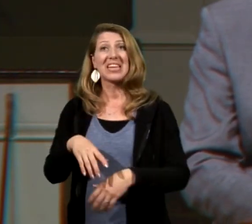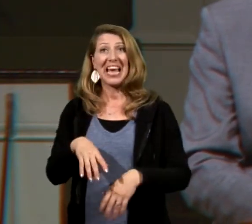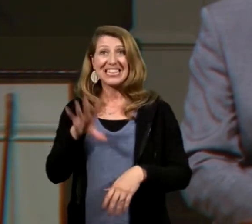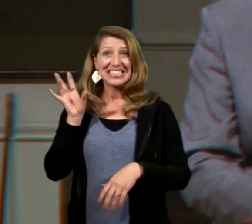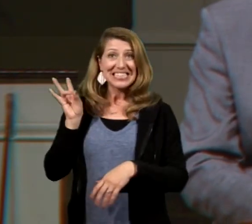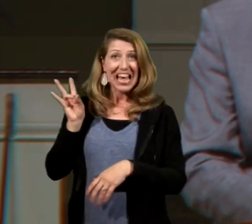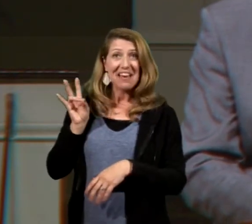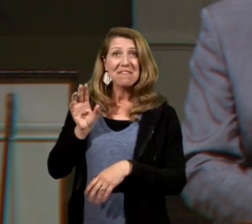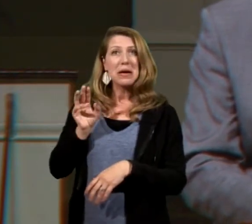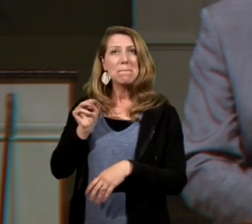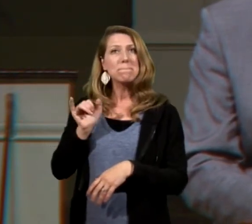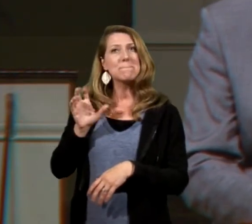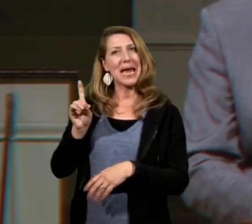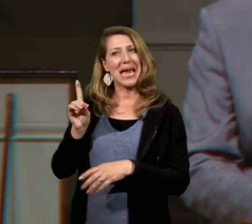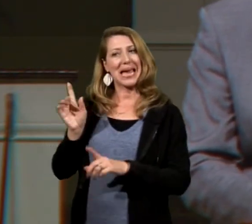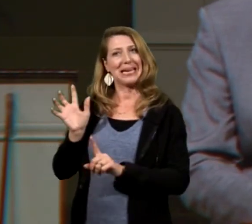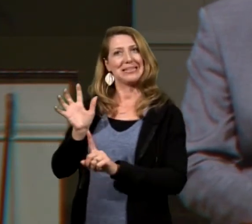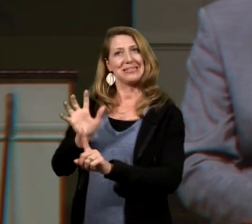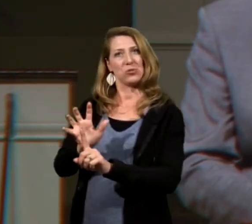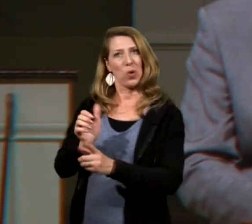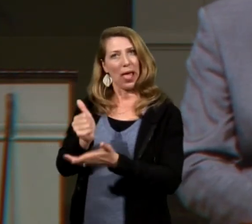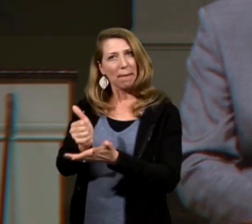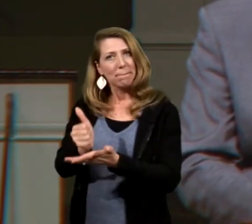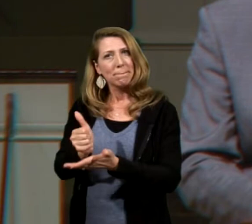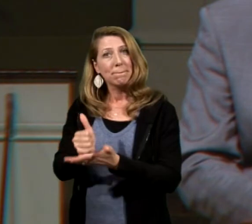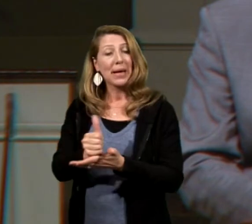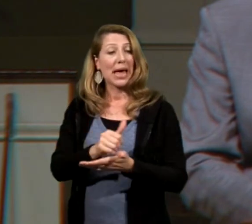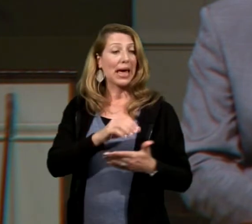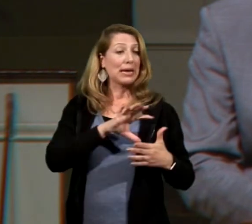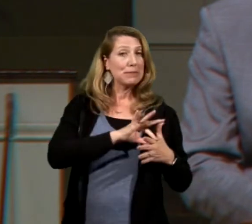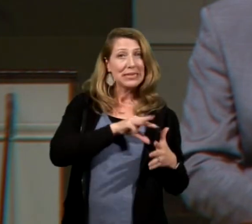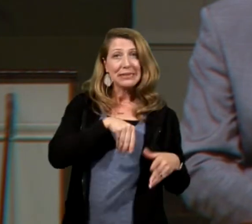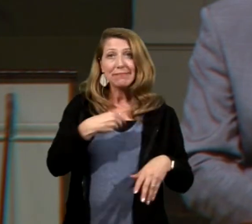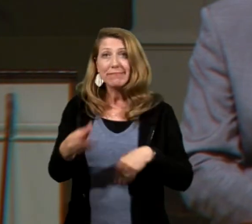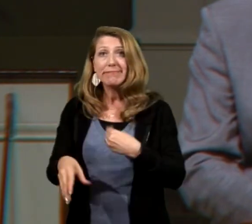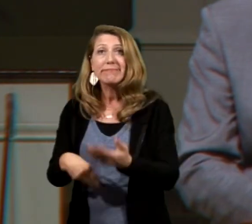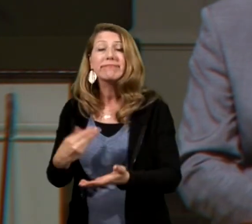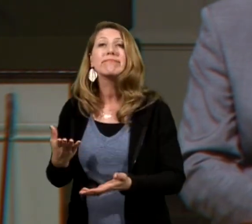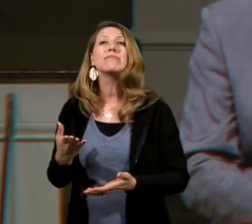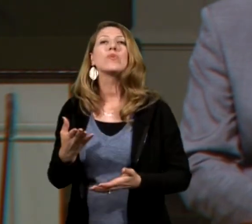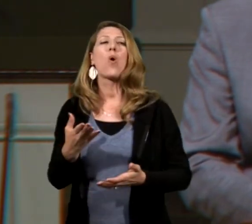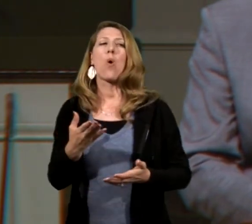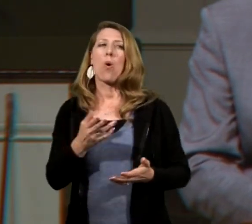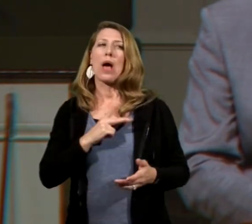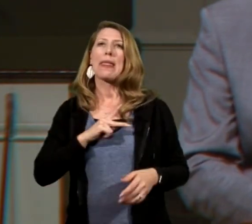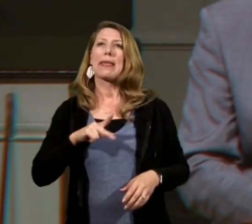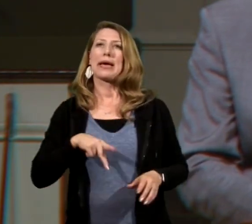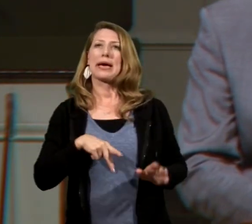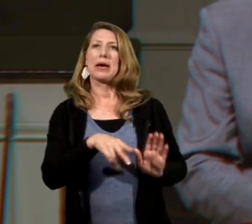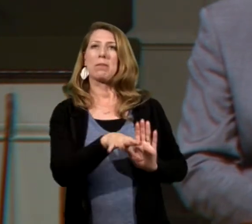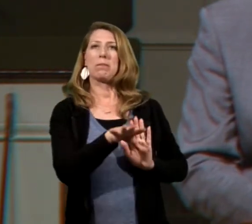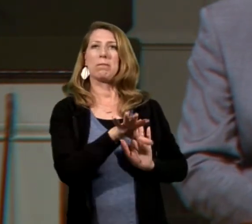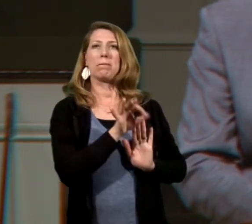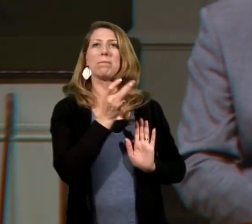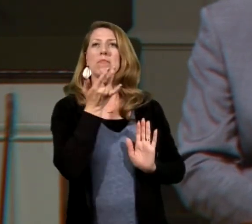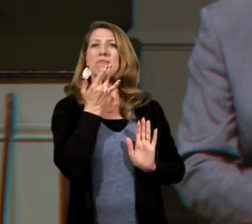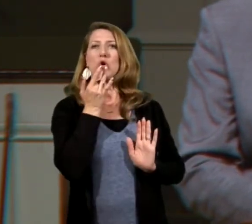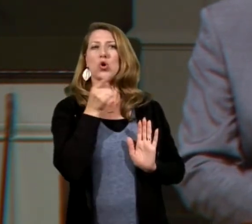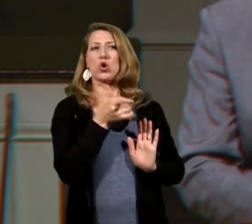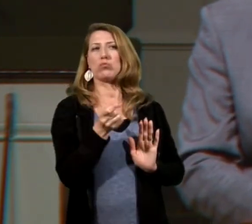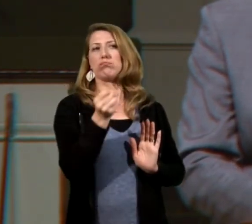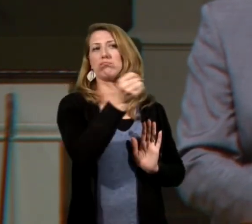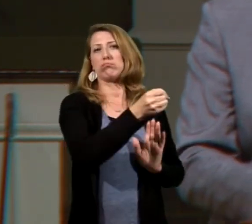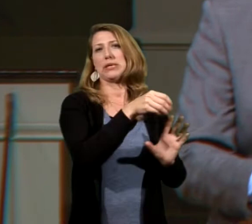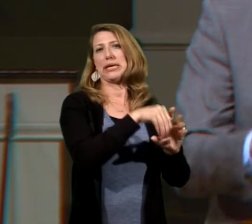maidens, which were meet to be given to her out of the king's house. And he preferred her and her maidens into the best place of the house